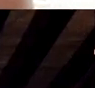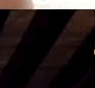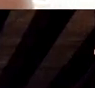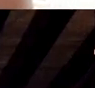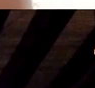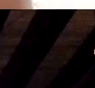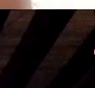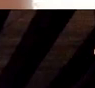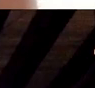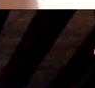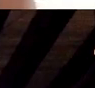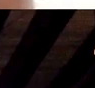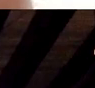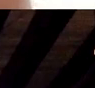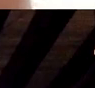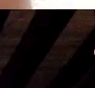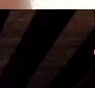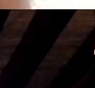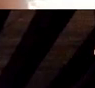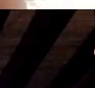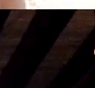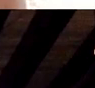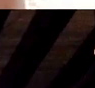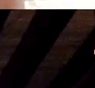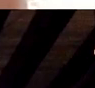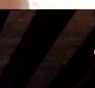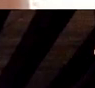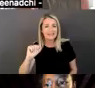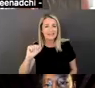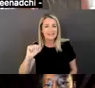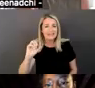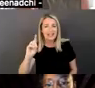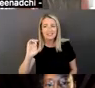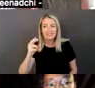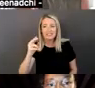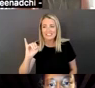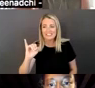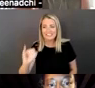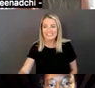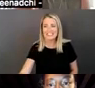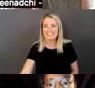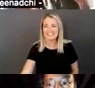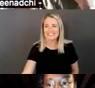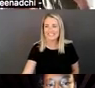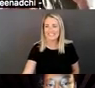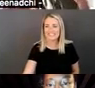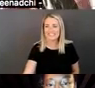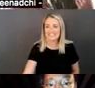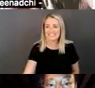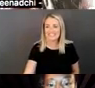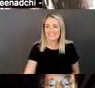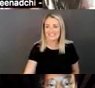Thank you so much, Meenadchi. We are actually going to take some time